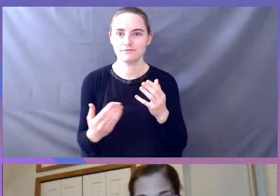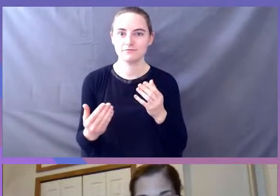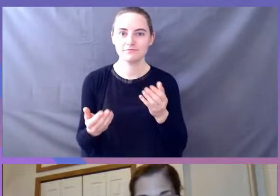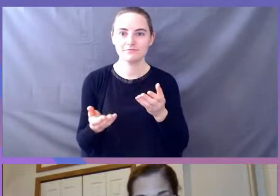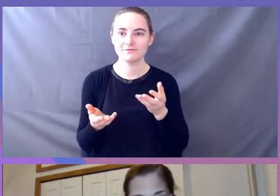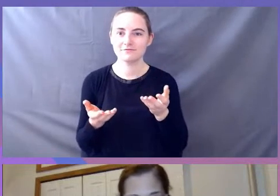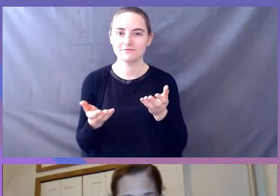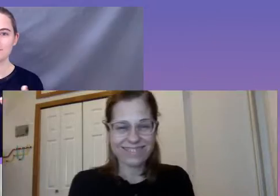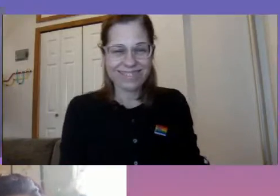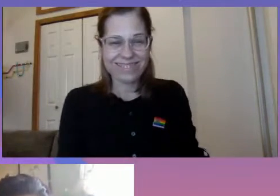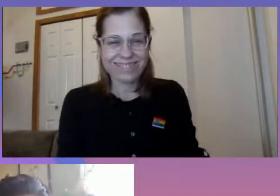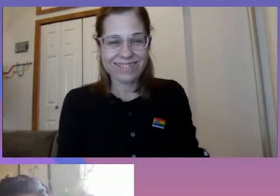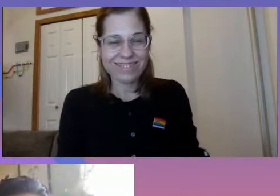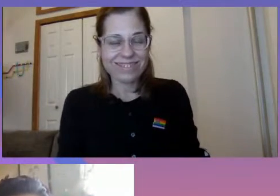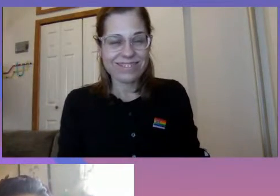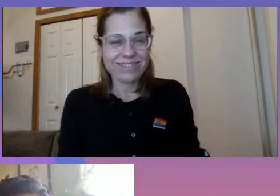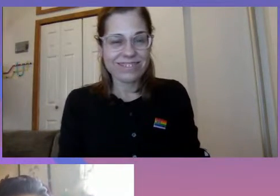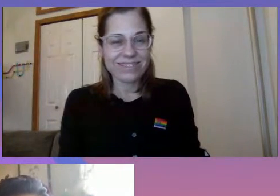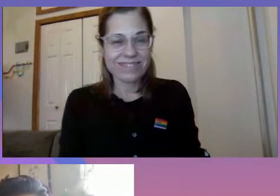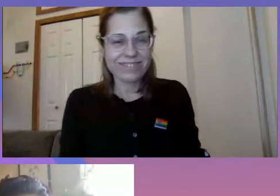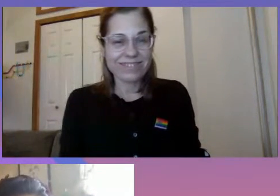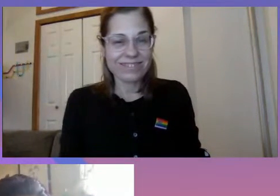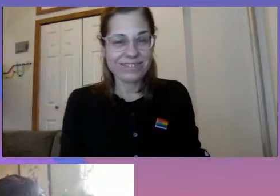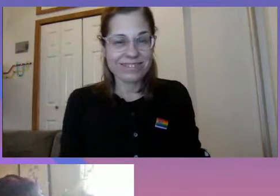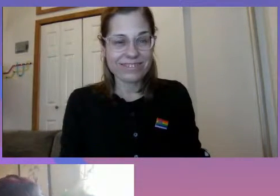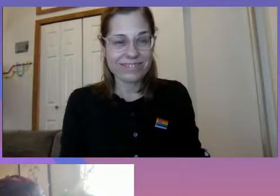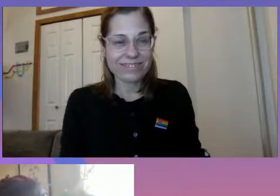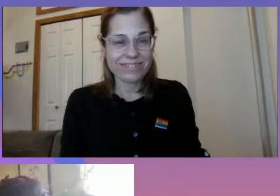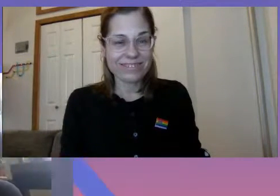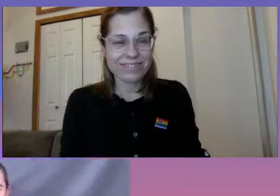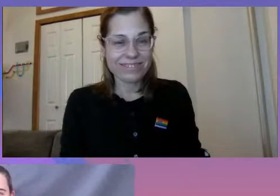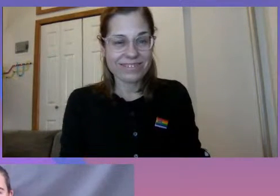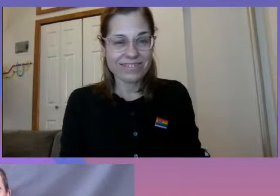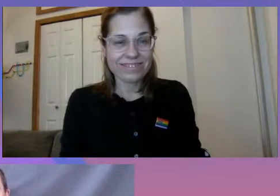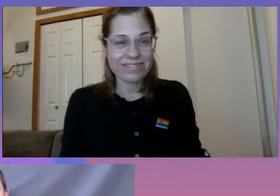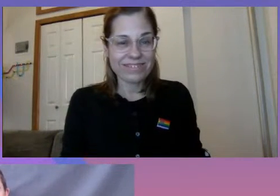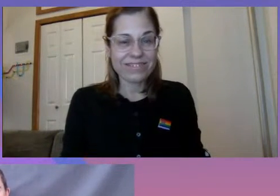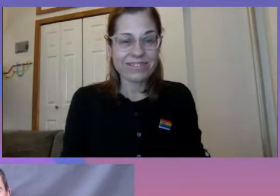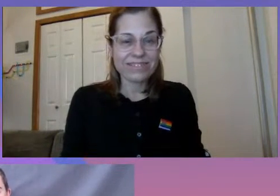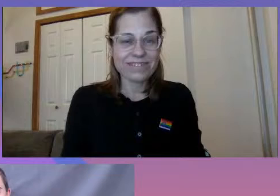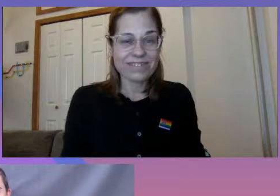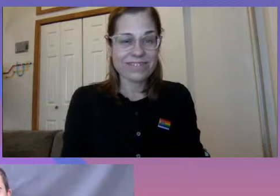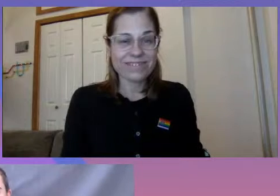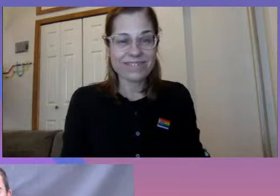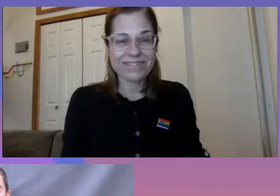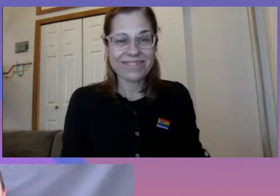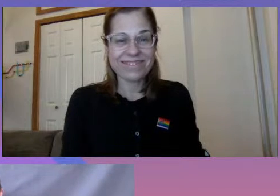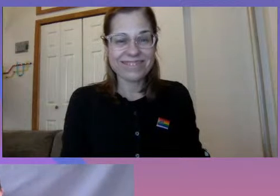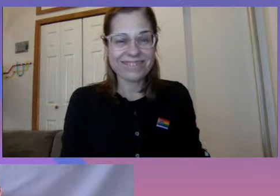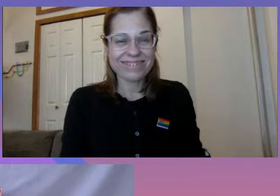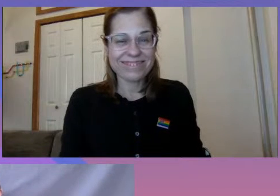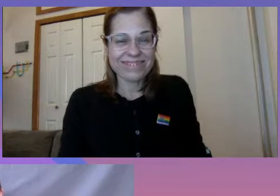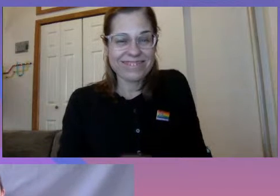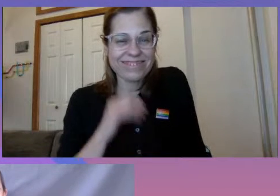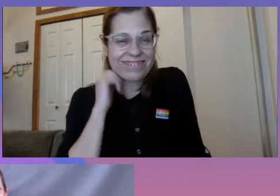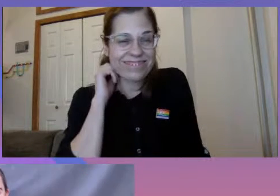women. Thank you, Miranda, so much for this wonderful introduction. Oh, where did you go?